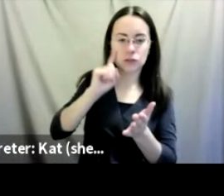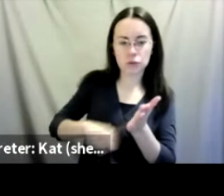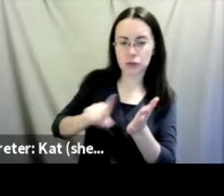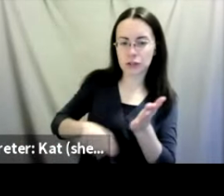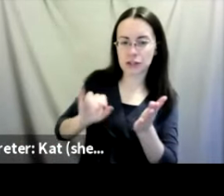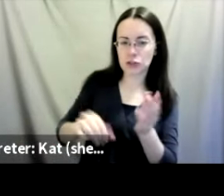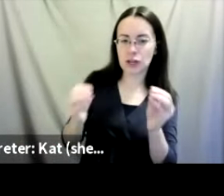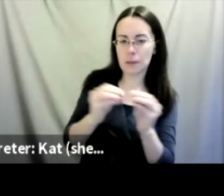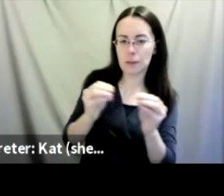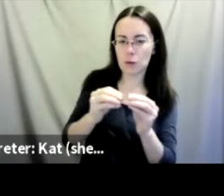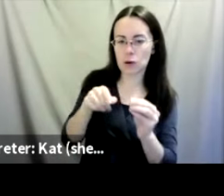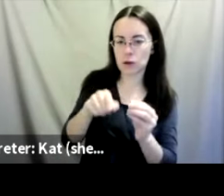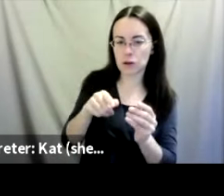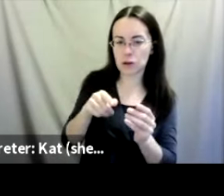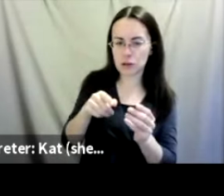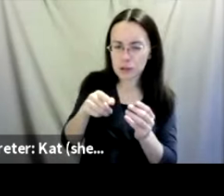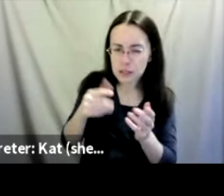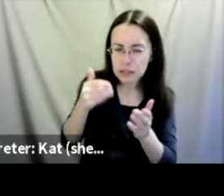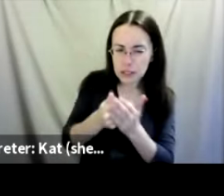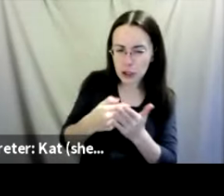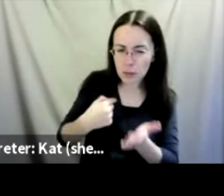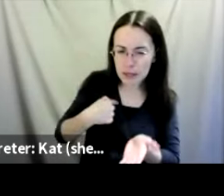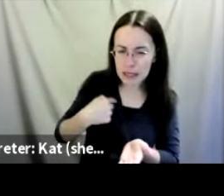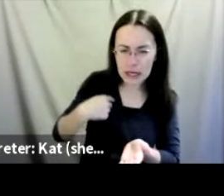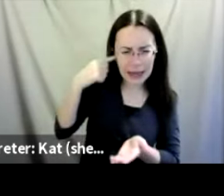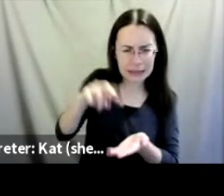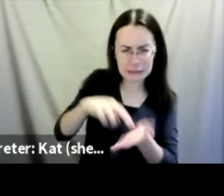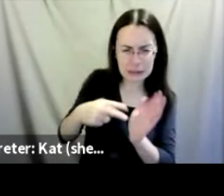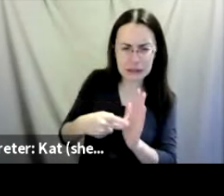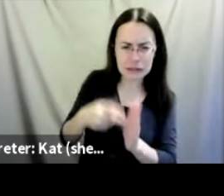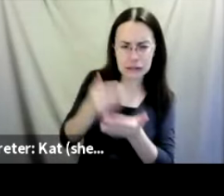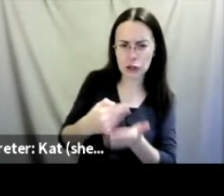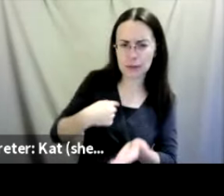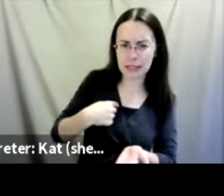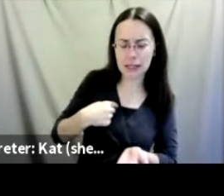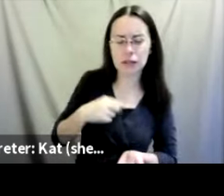in near me. That's what I think it says. And then